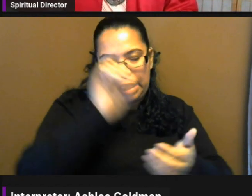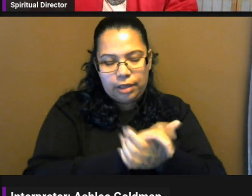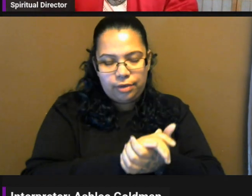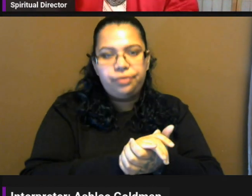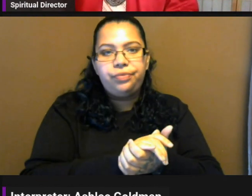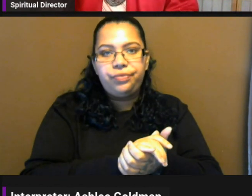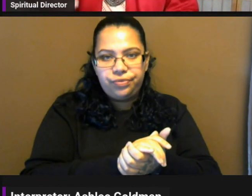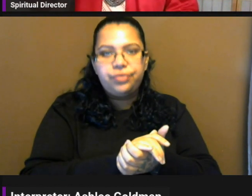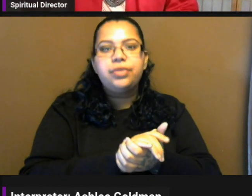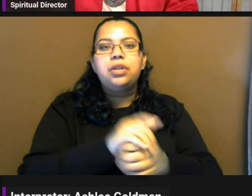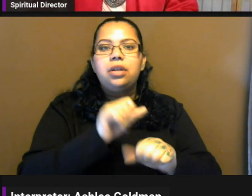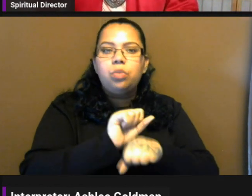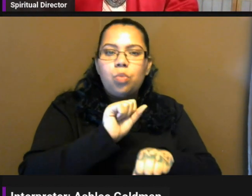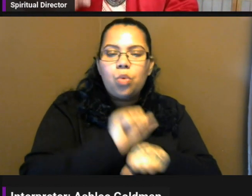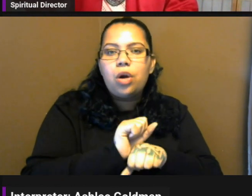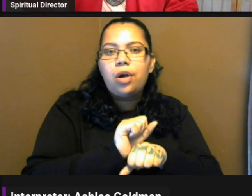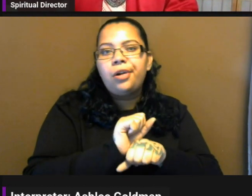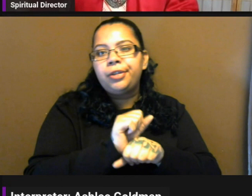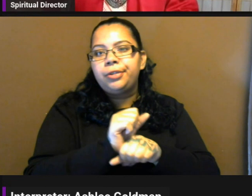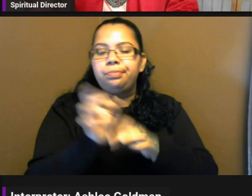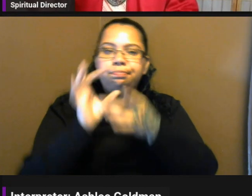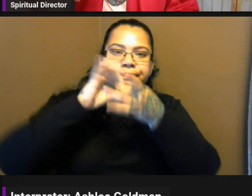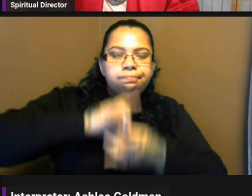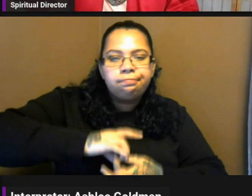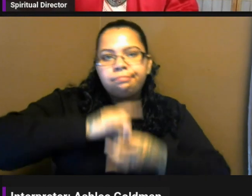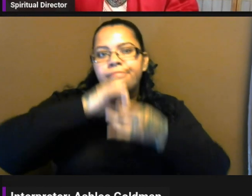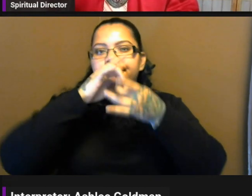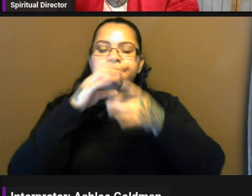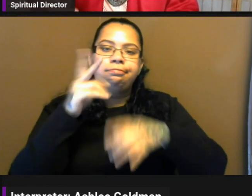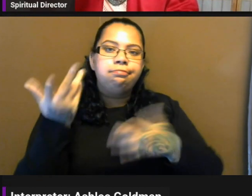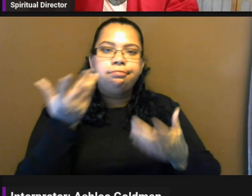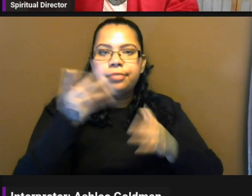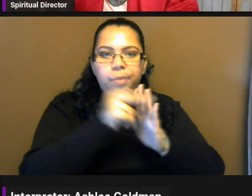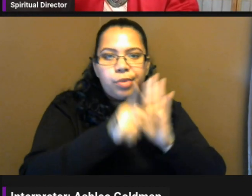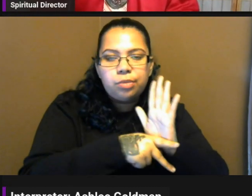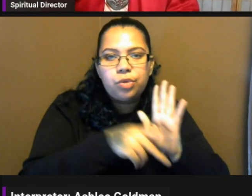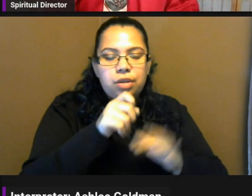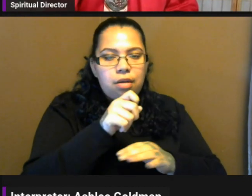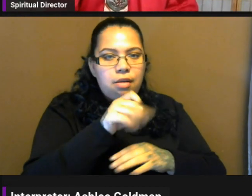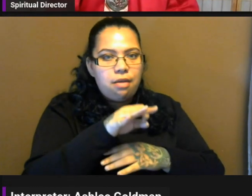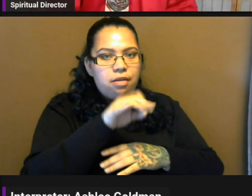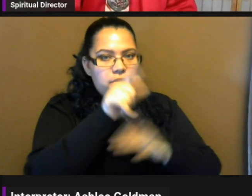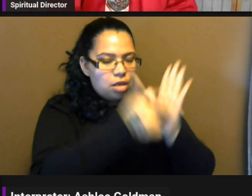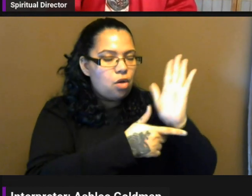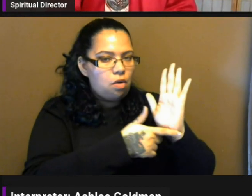in conformity, alignment with the principles of that law.